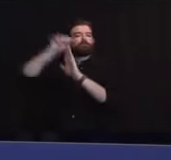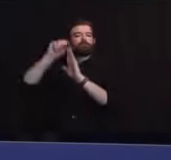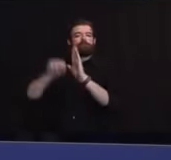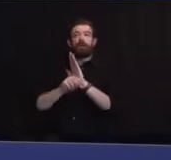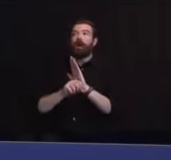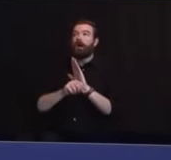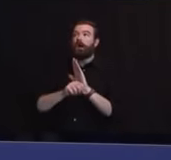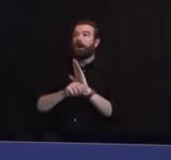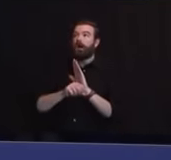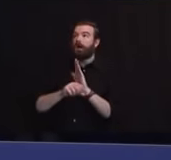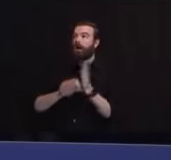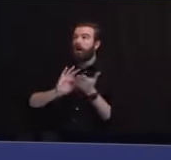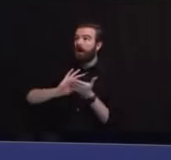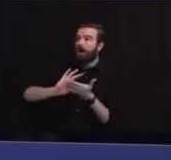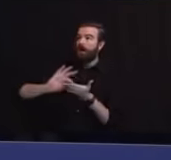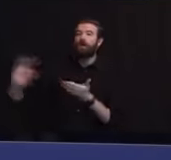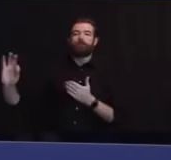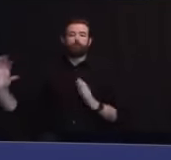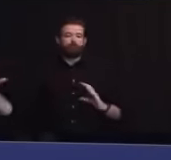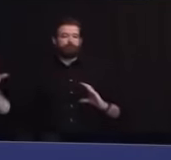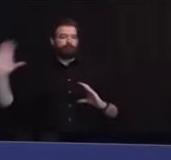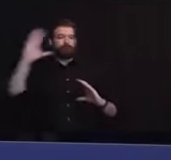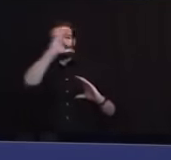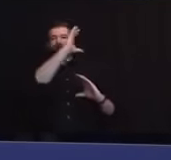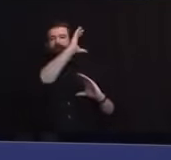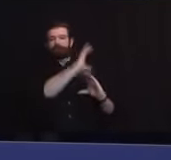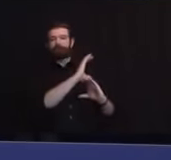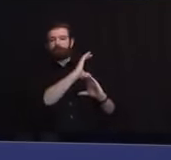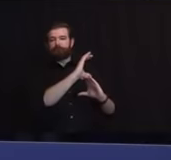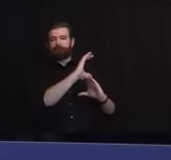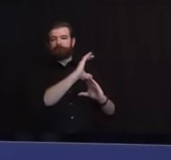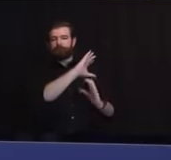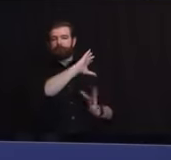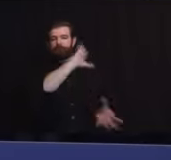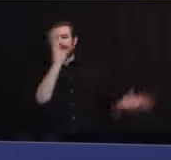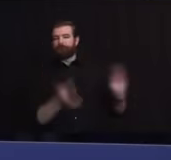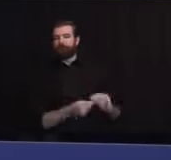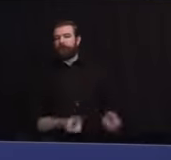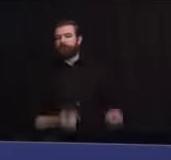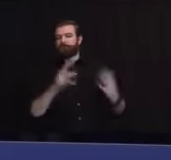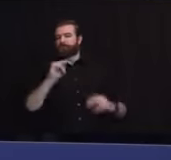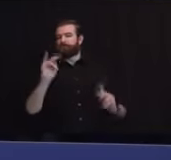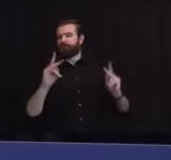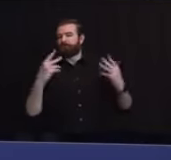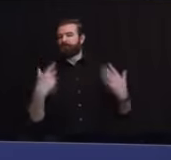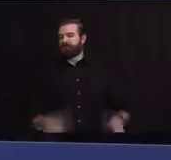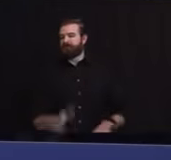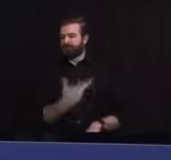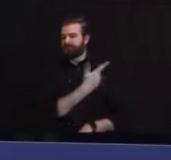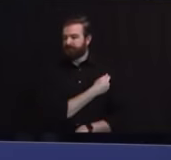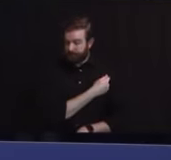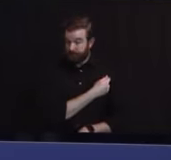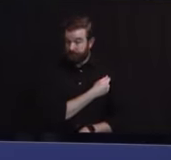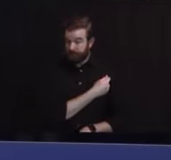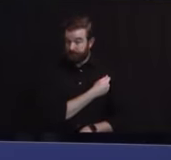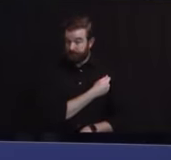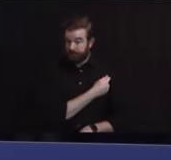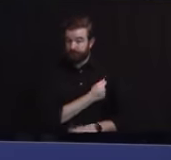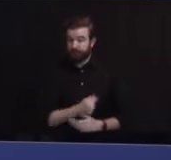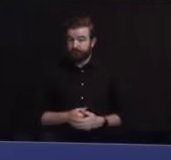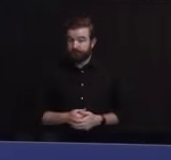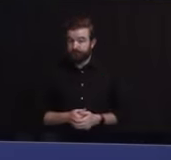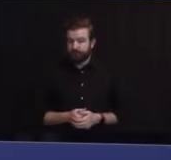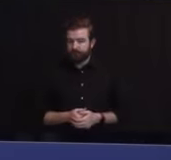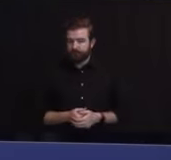357,974 doses have been administered to New Jersey residents out of state. Additionally, based on what we are seeing in our